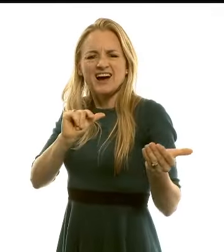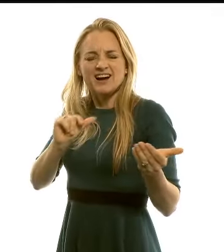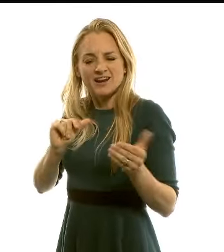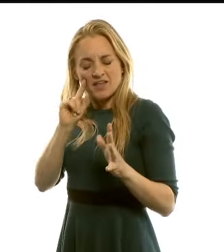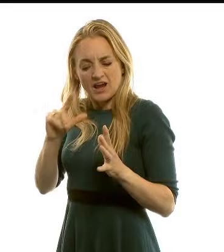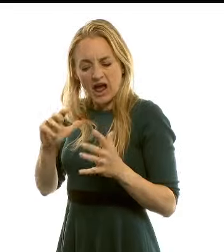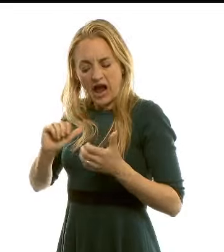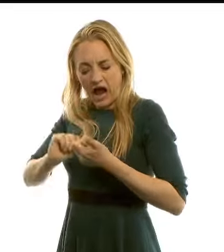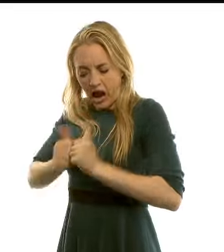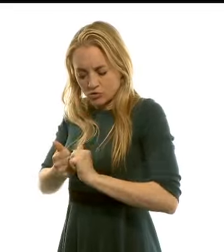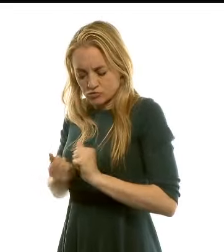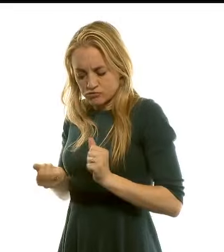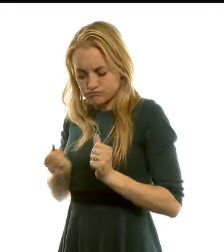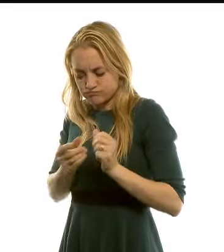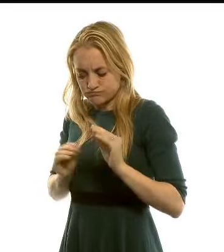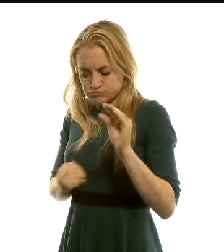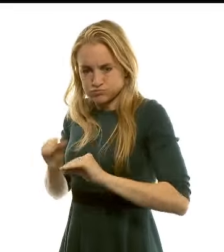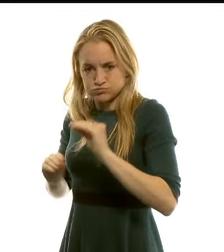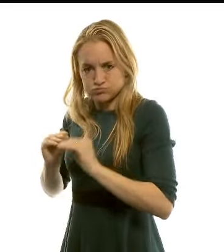their attention.